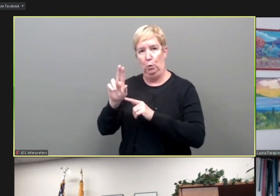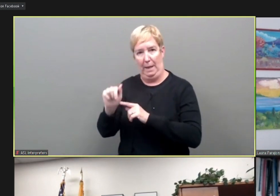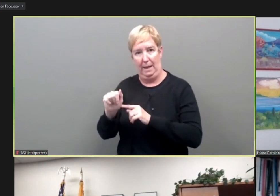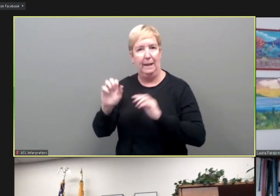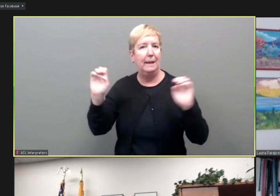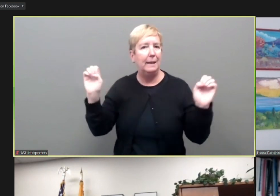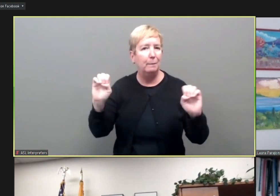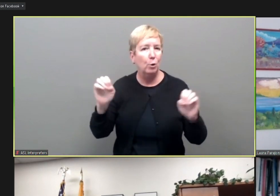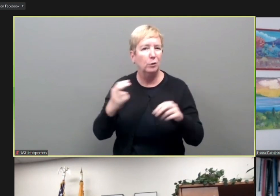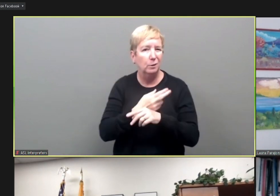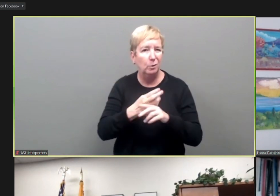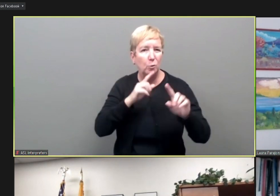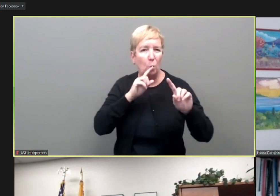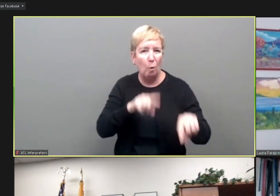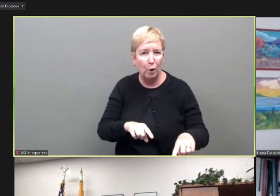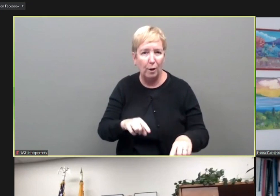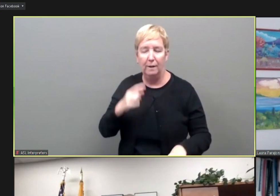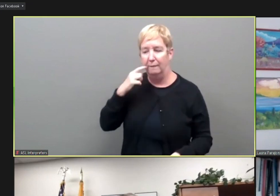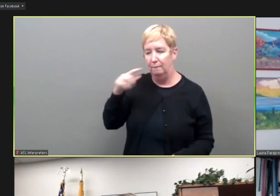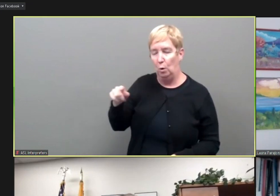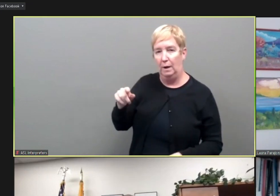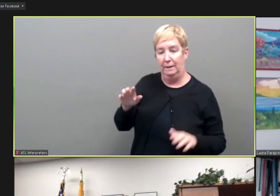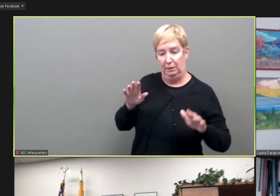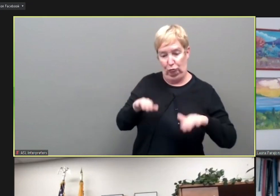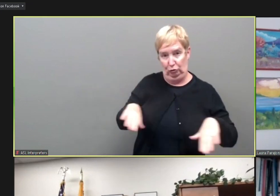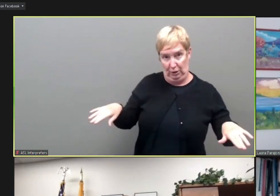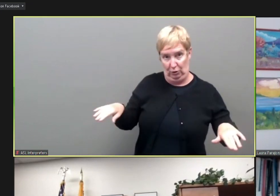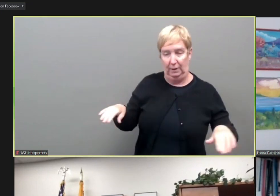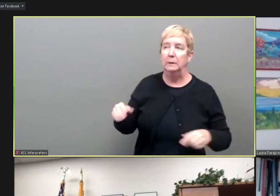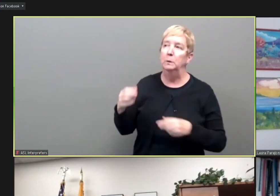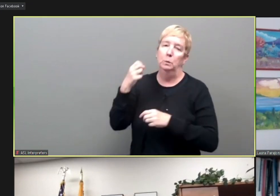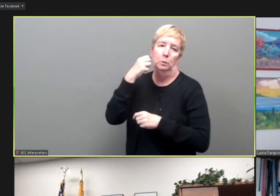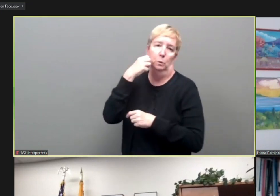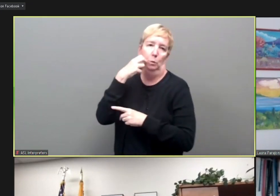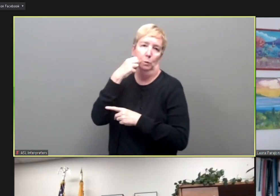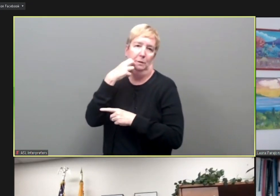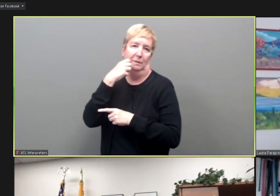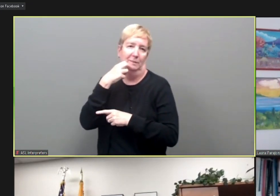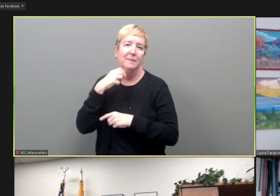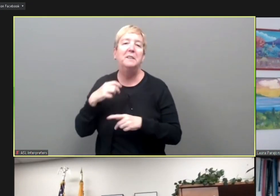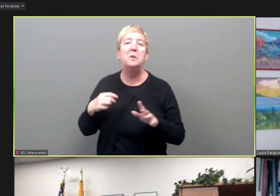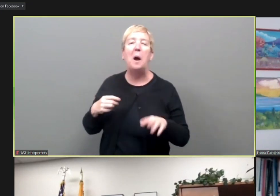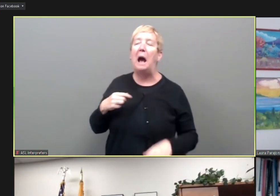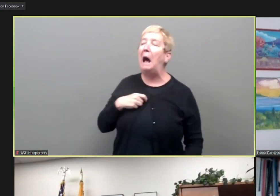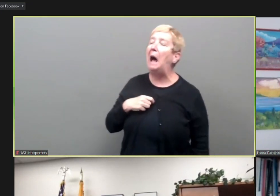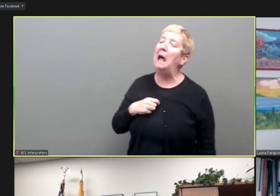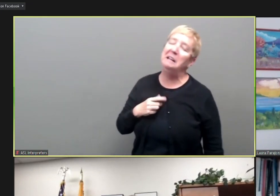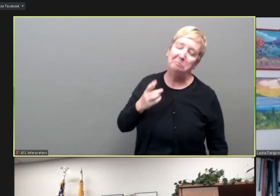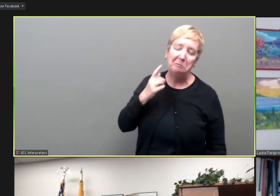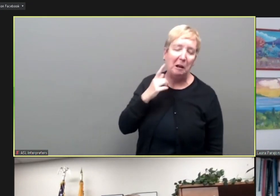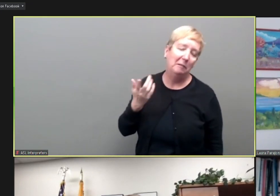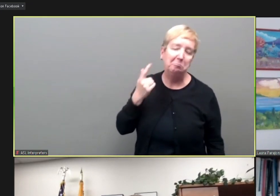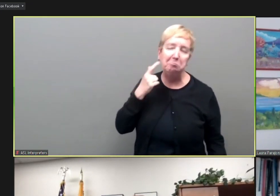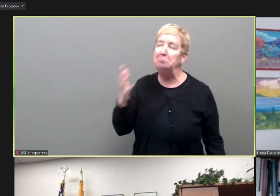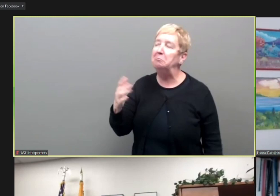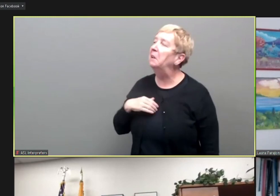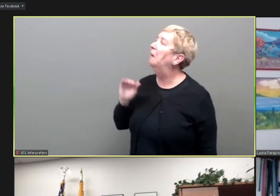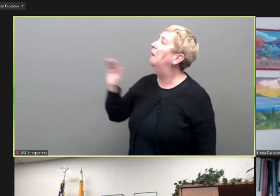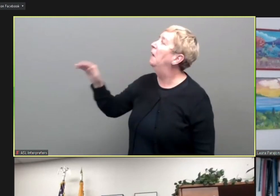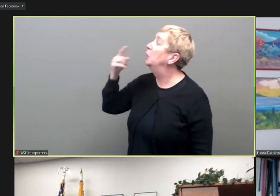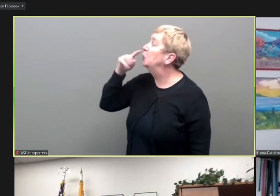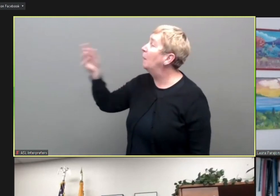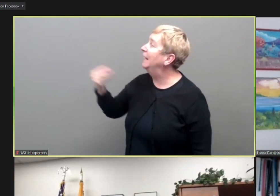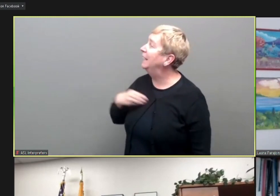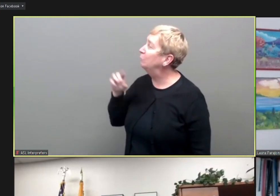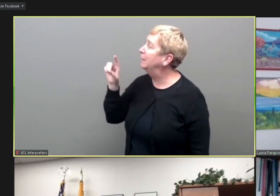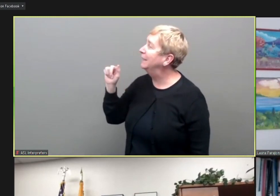5 to 11. I facetiously asked if they would mind sharing the data with me. And of course, they can't do that. That it does.